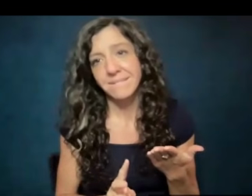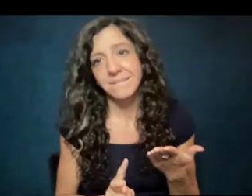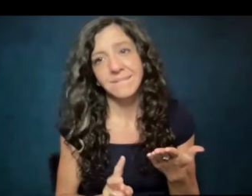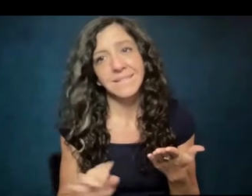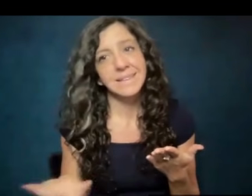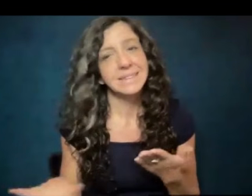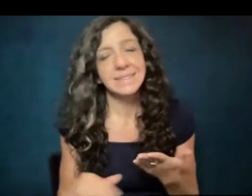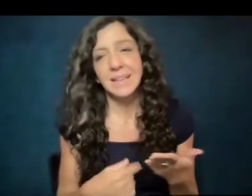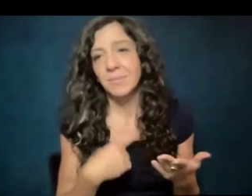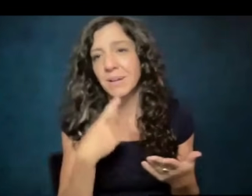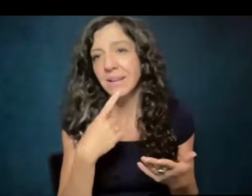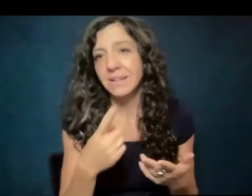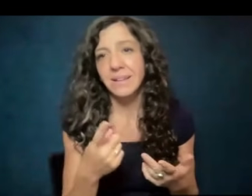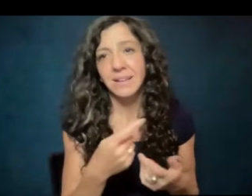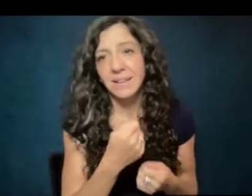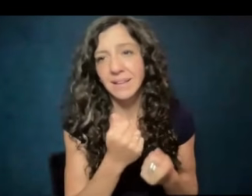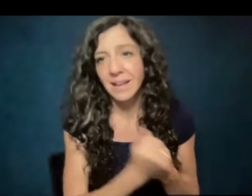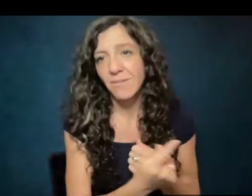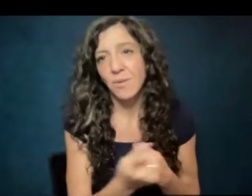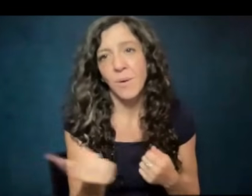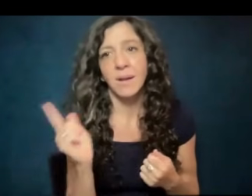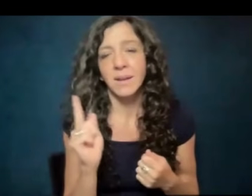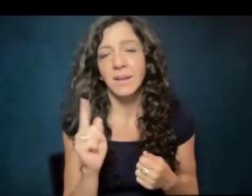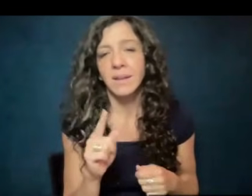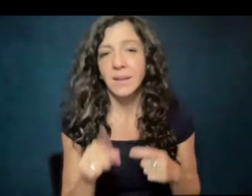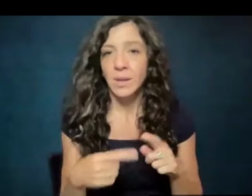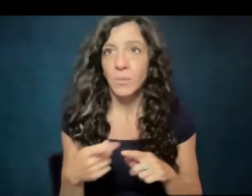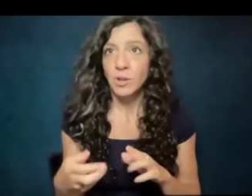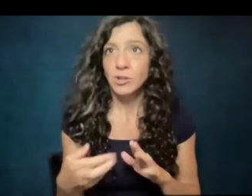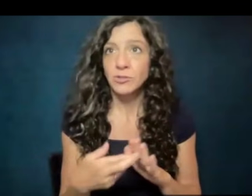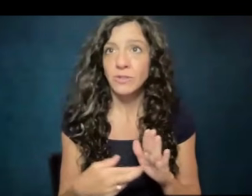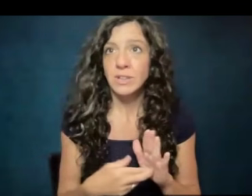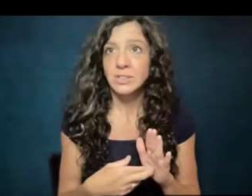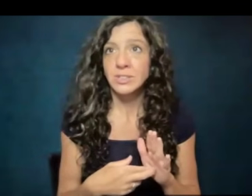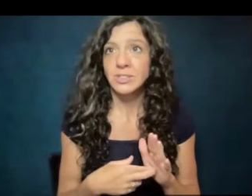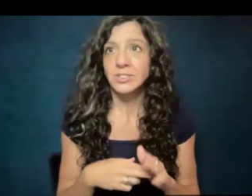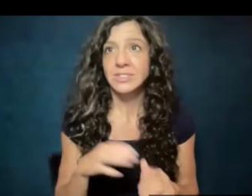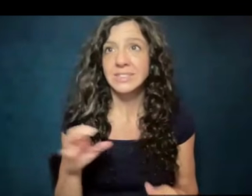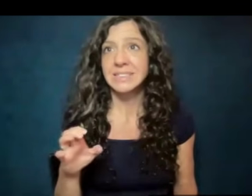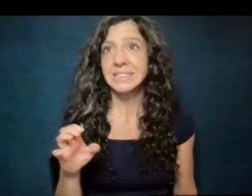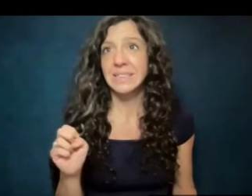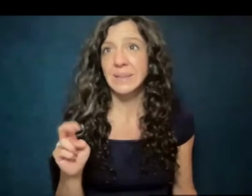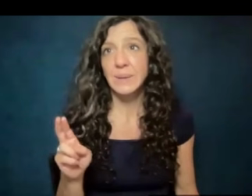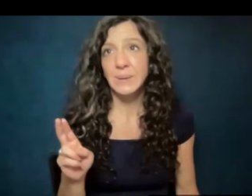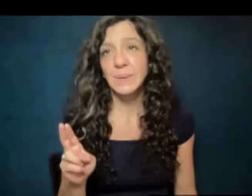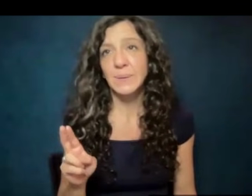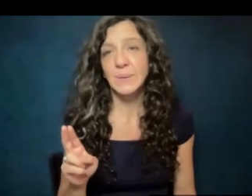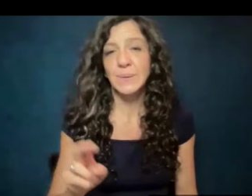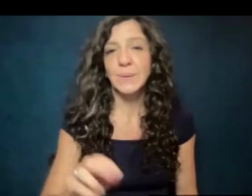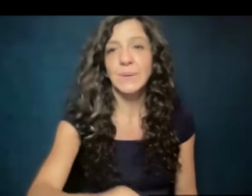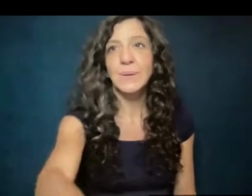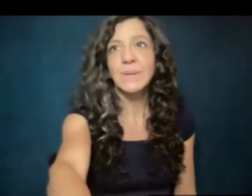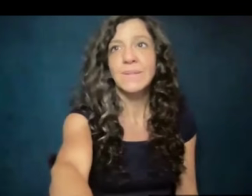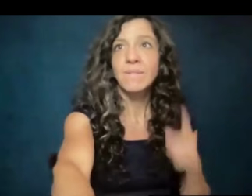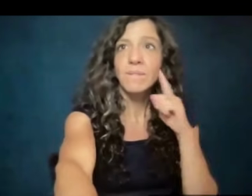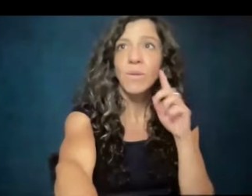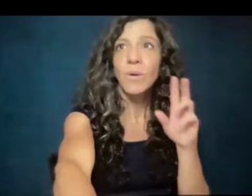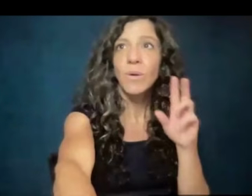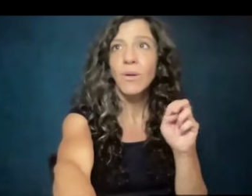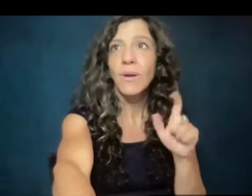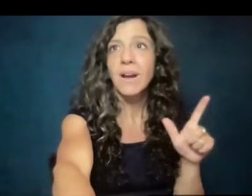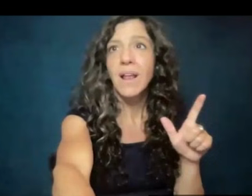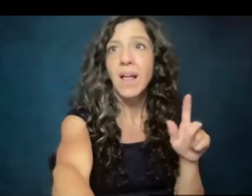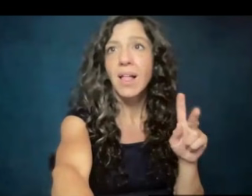just like I tell everybody when they're registering their CEUs for Cornell purposes, if the session